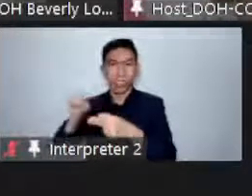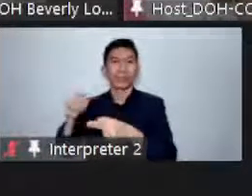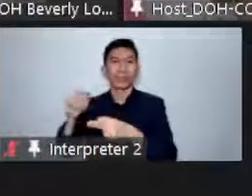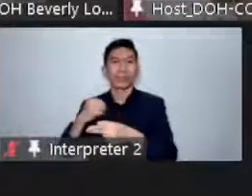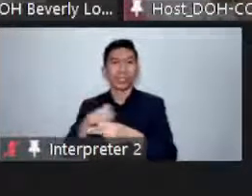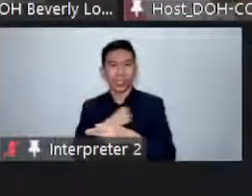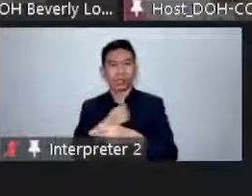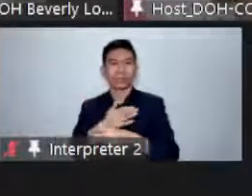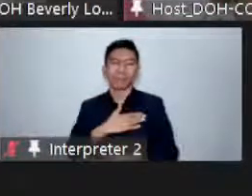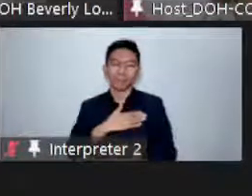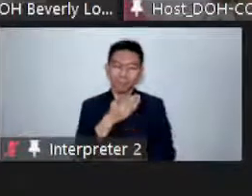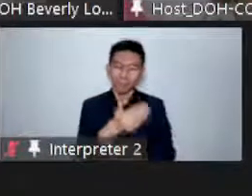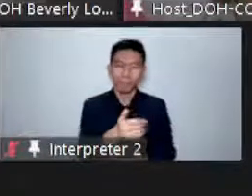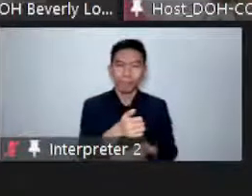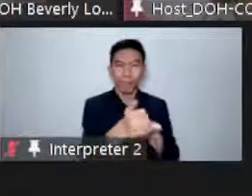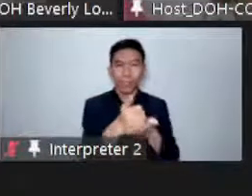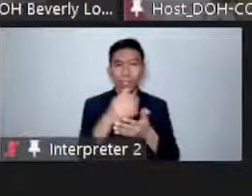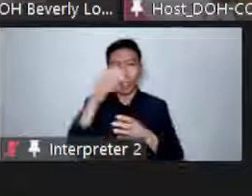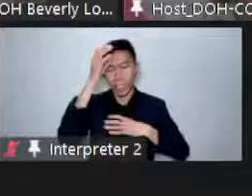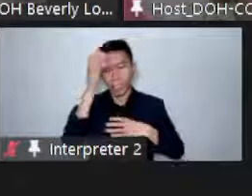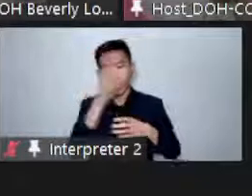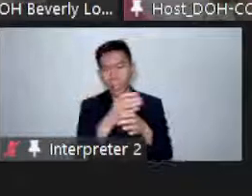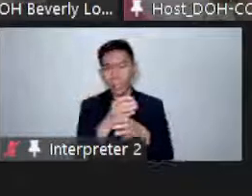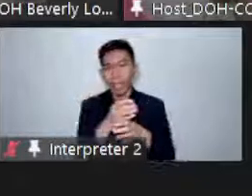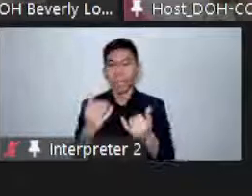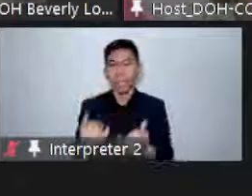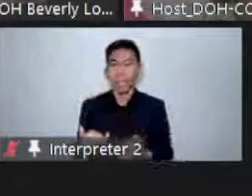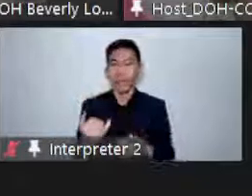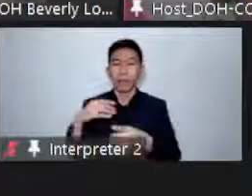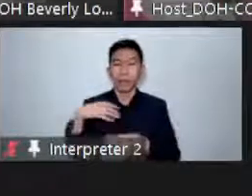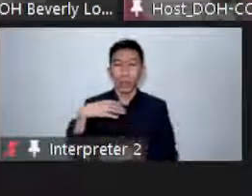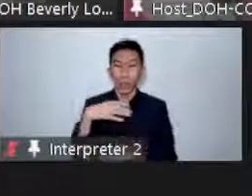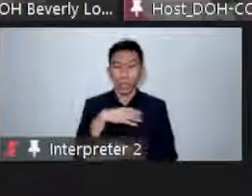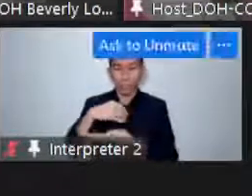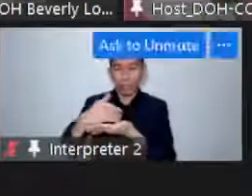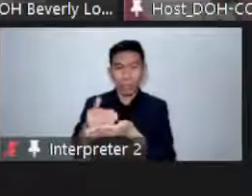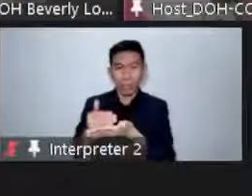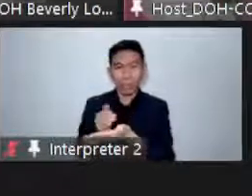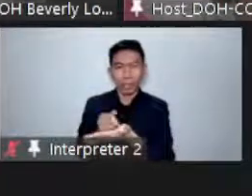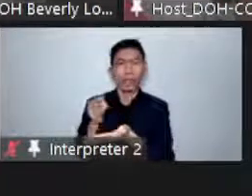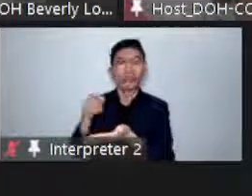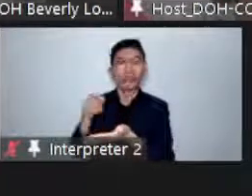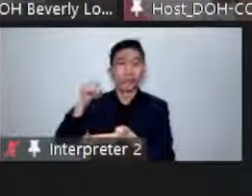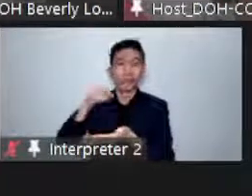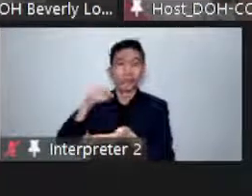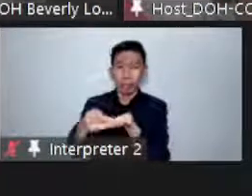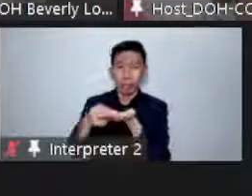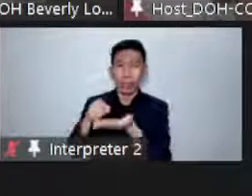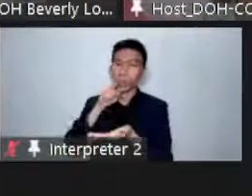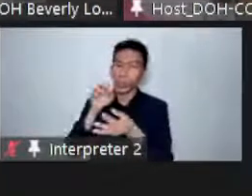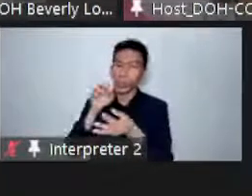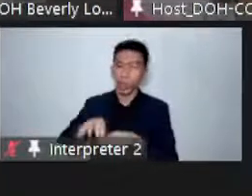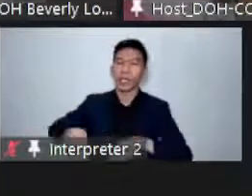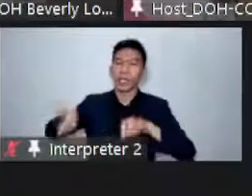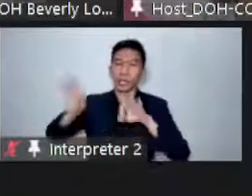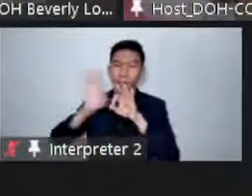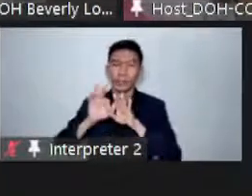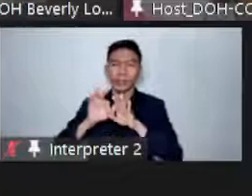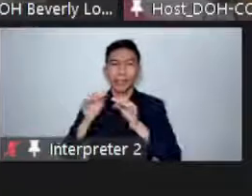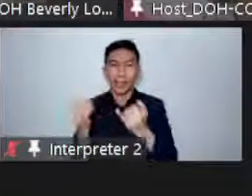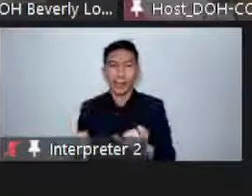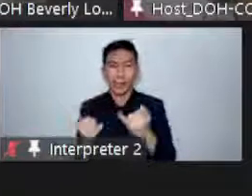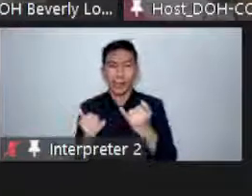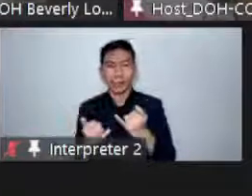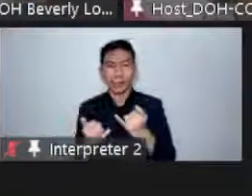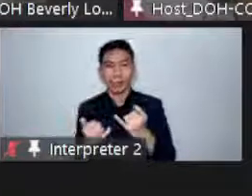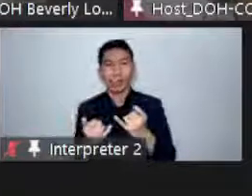cancer care. The budget time at the Congress is important to consider, and through this, they are putting